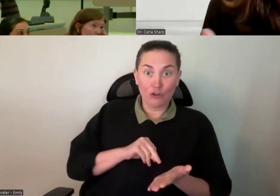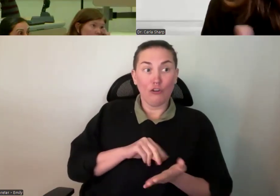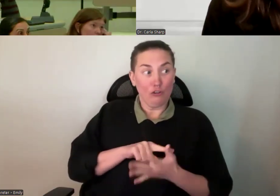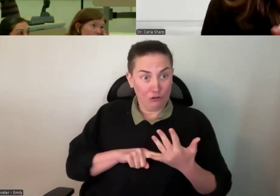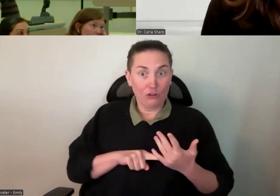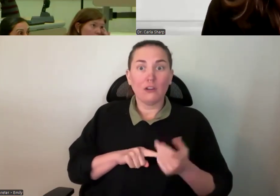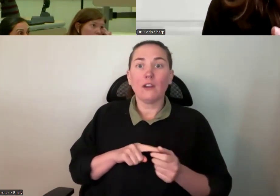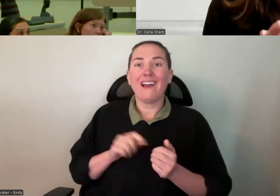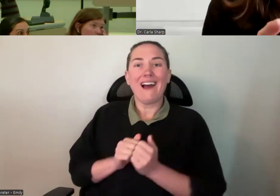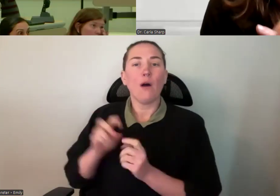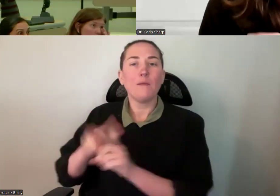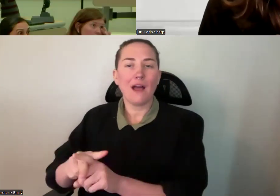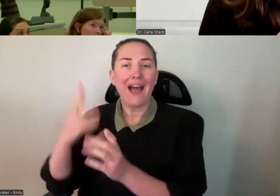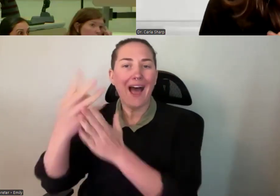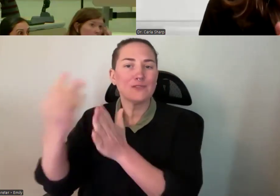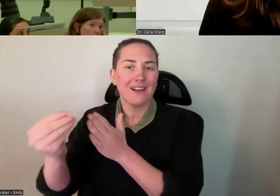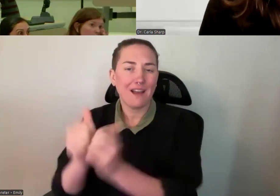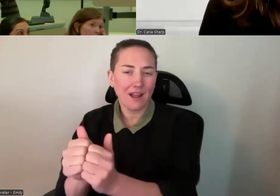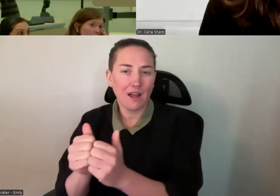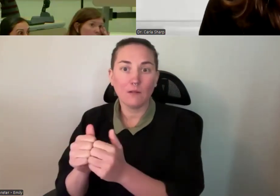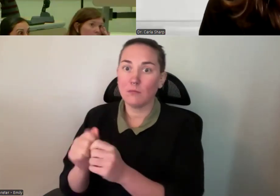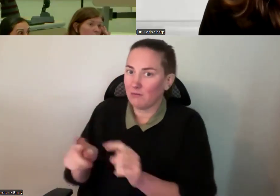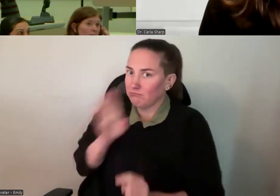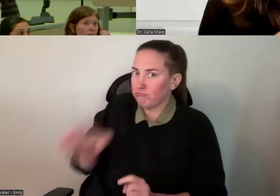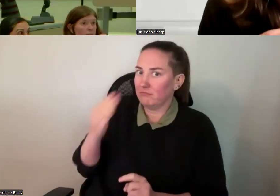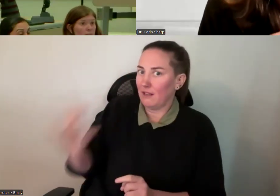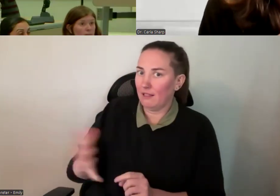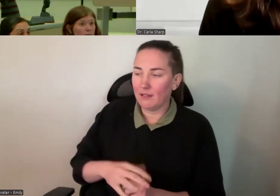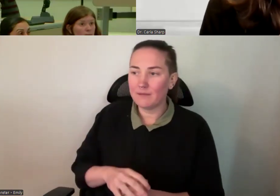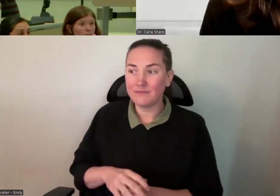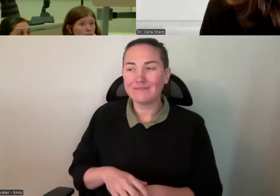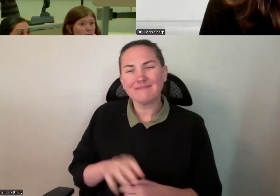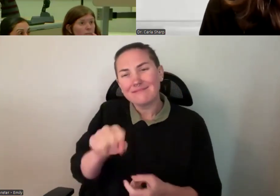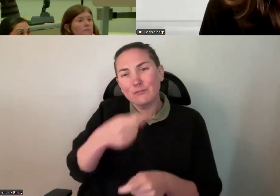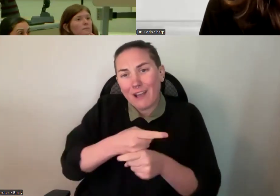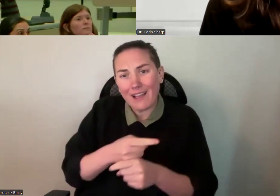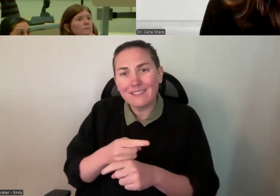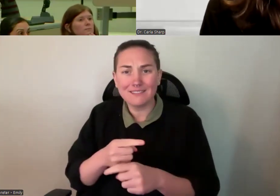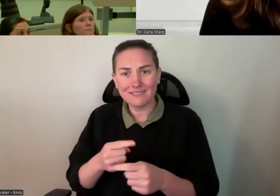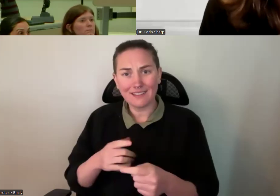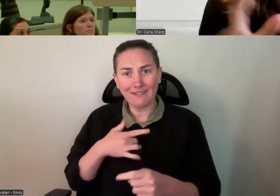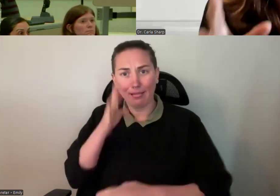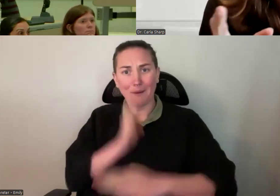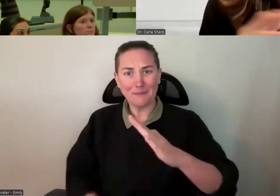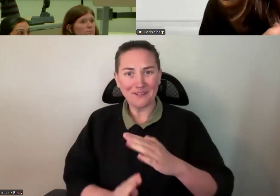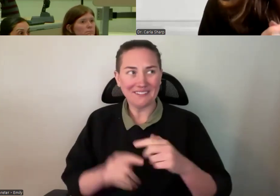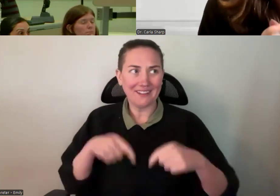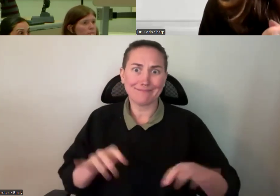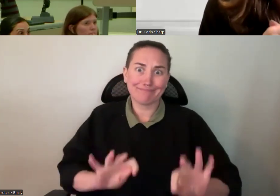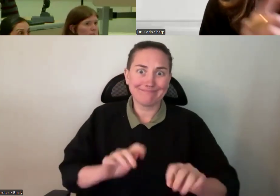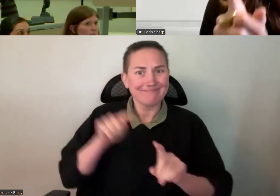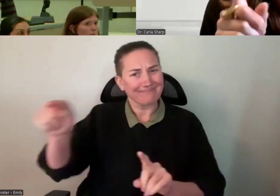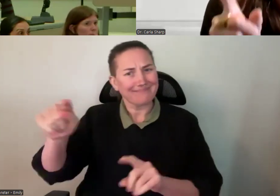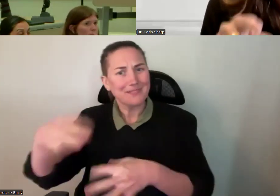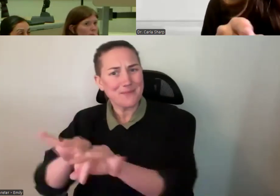outside. How can we do that? So I think it is humbling to think about that. And then I think also